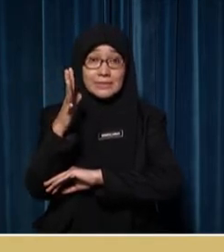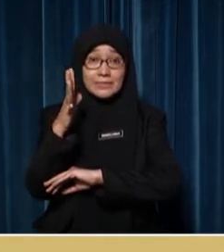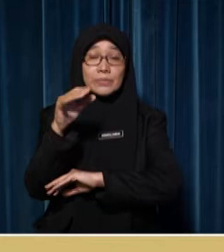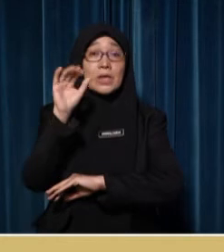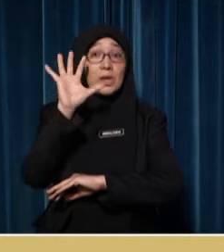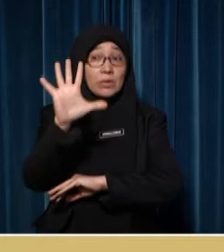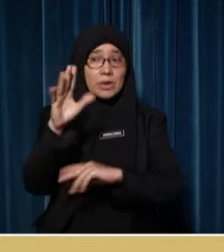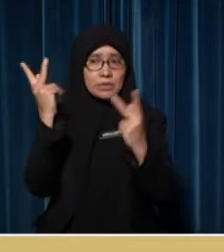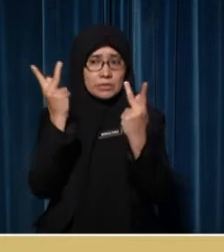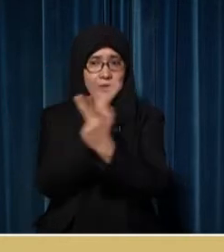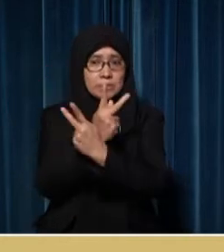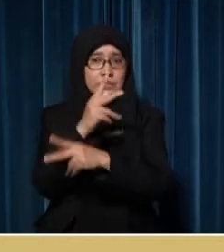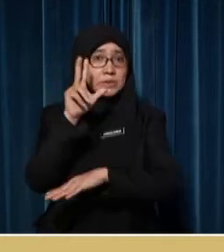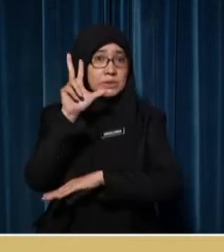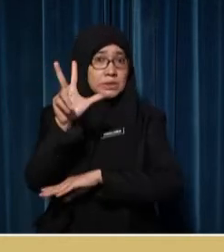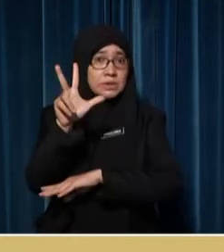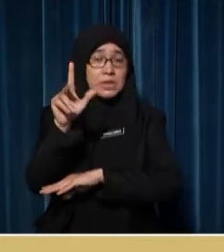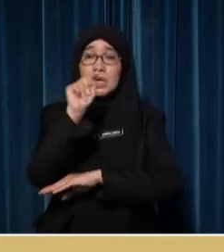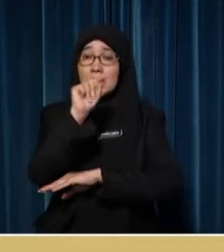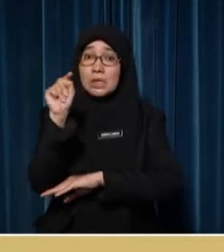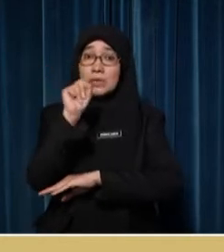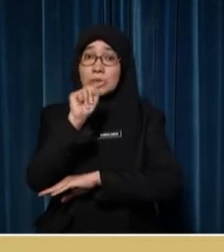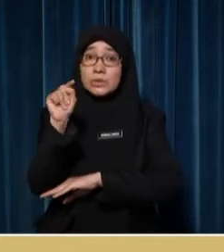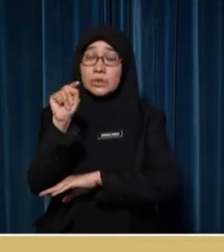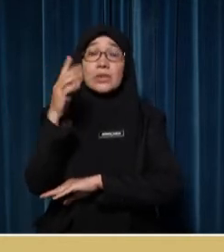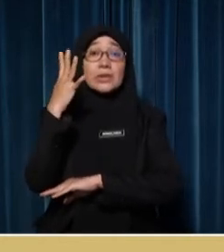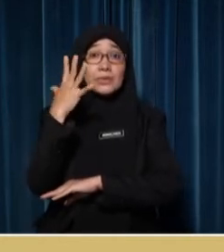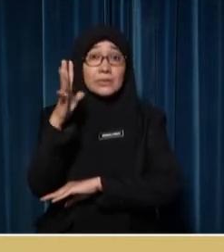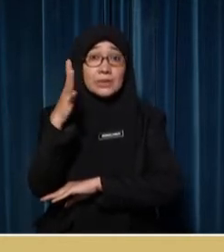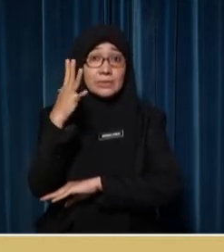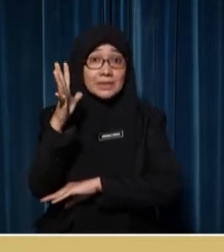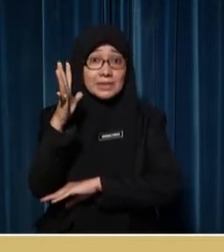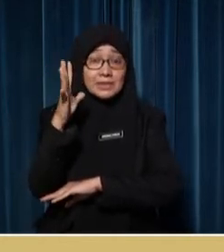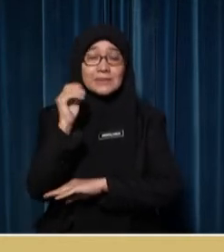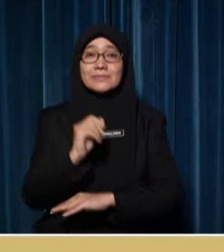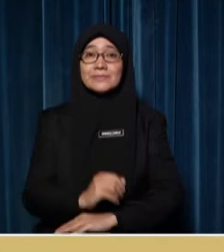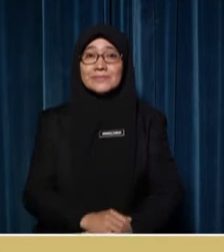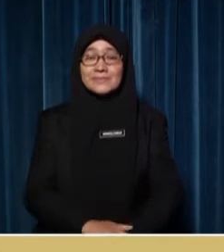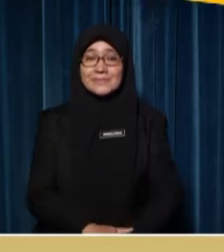5 times 3 is equal to 15.